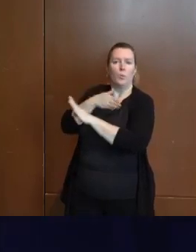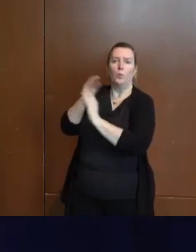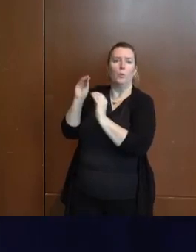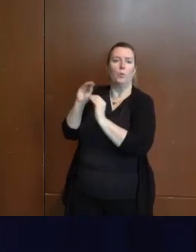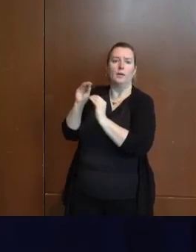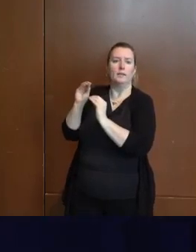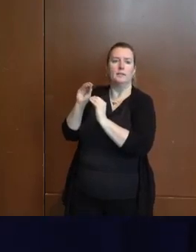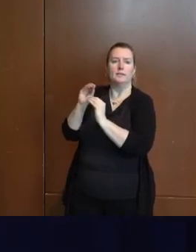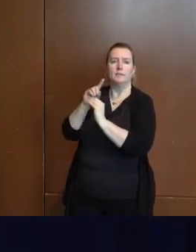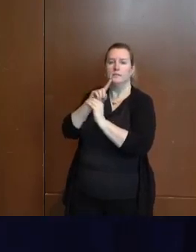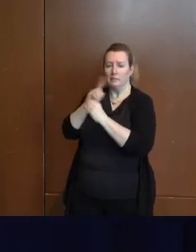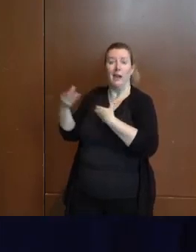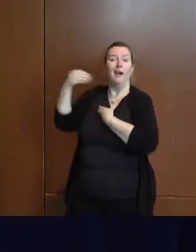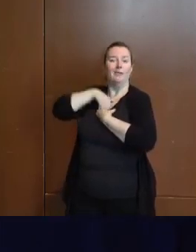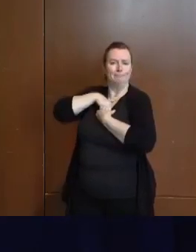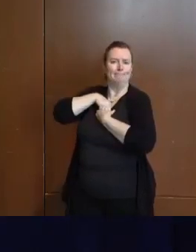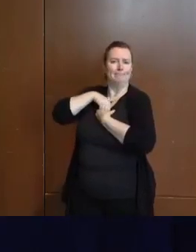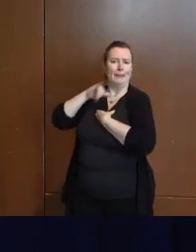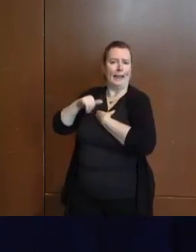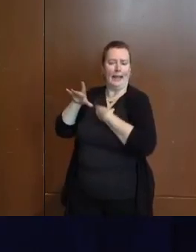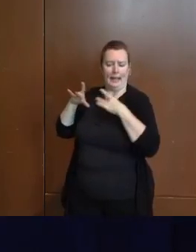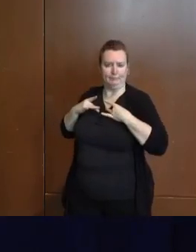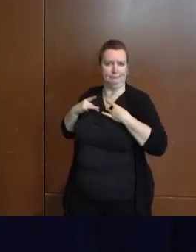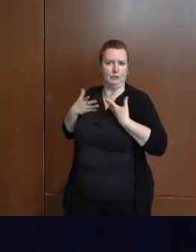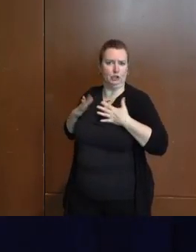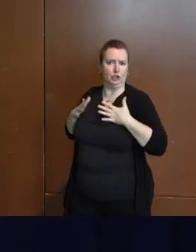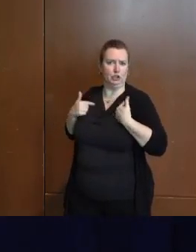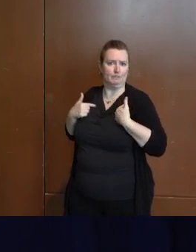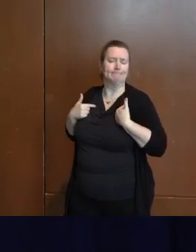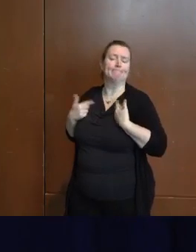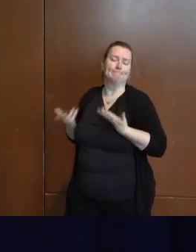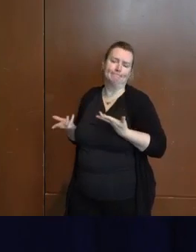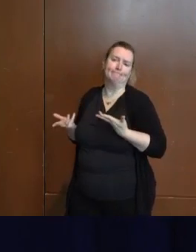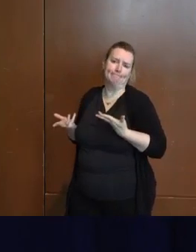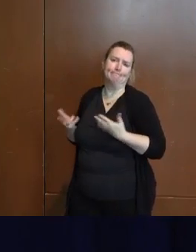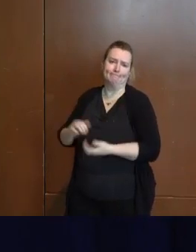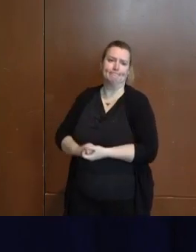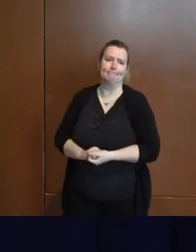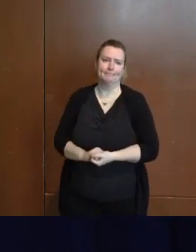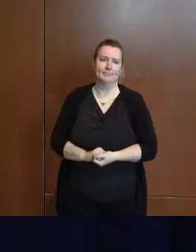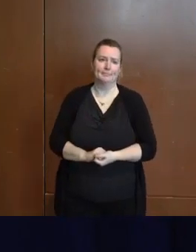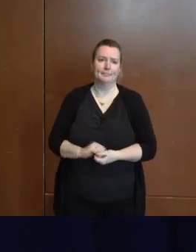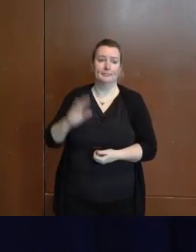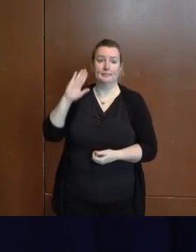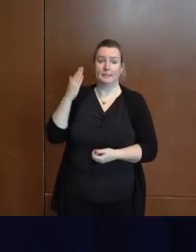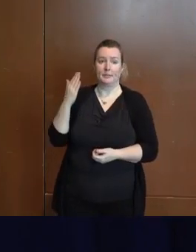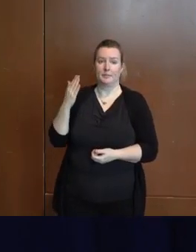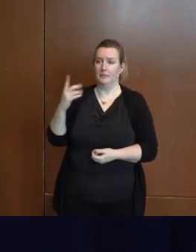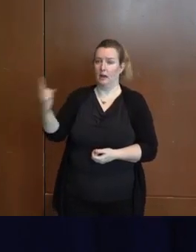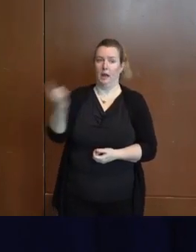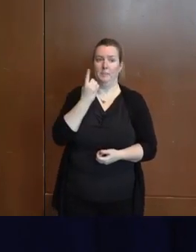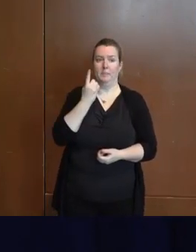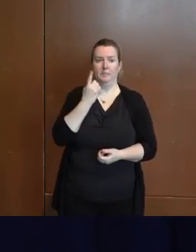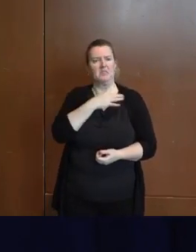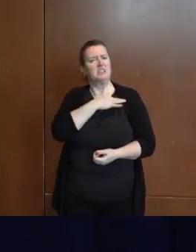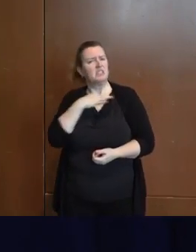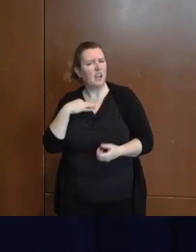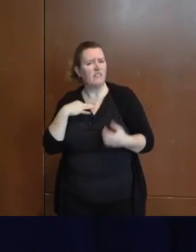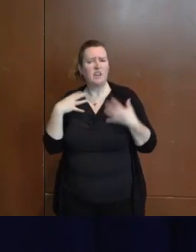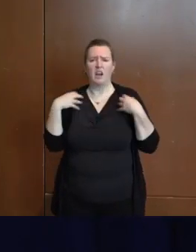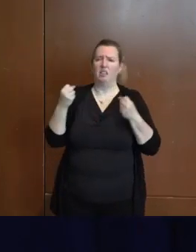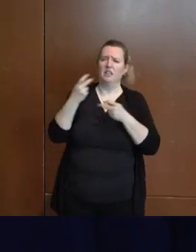their statistics had shown that it was individuals coming in, workers, healthcare workers,